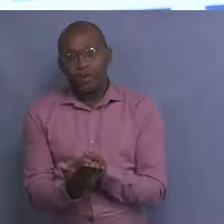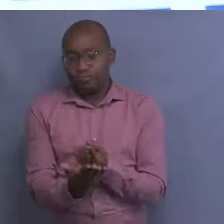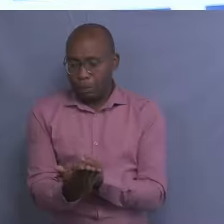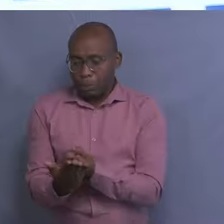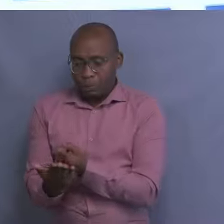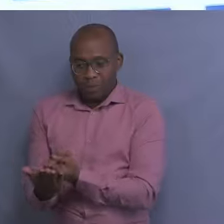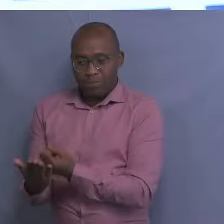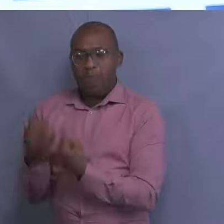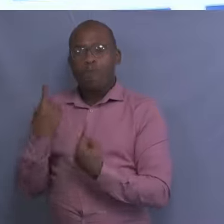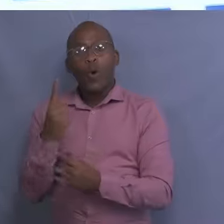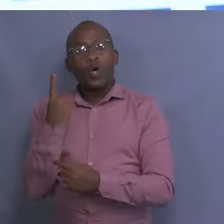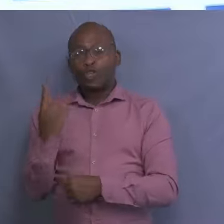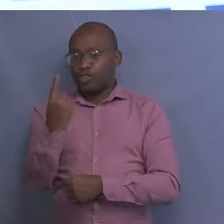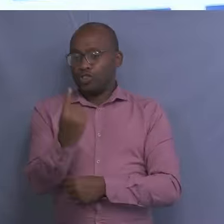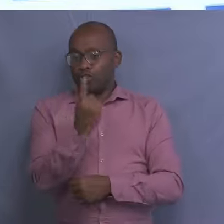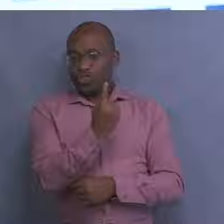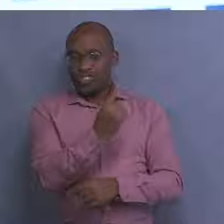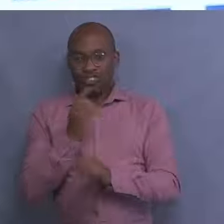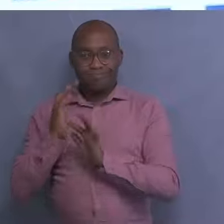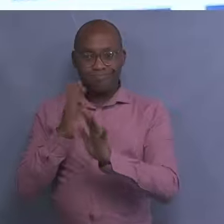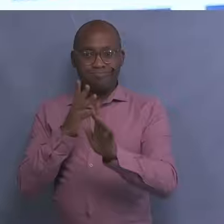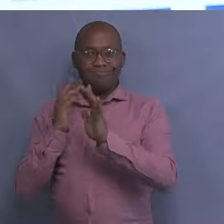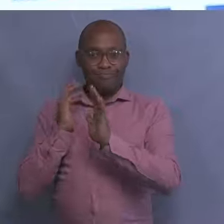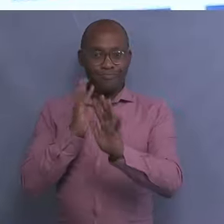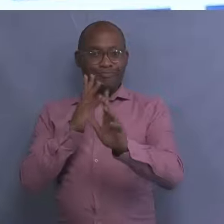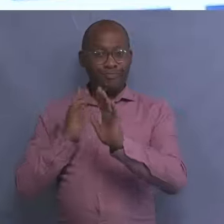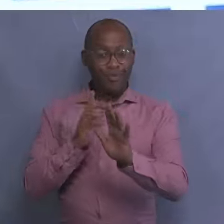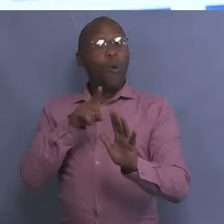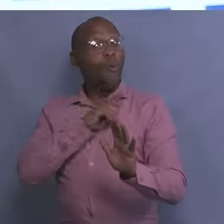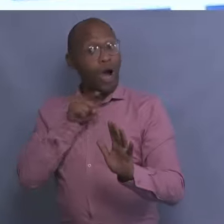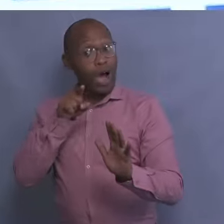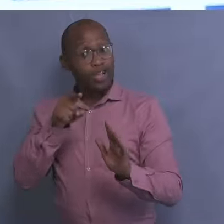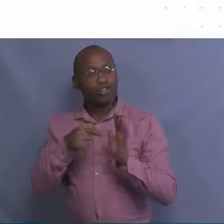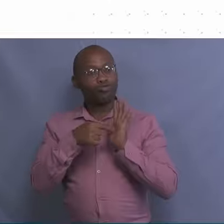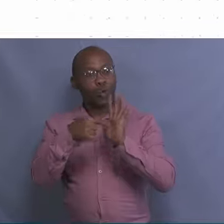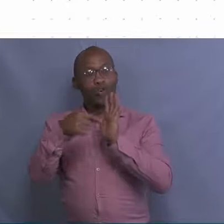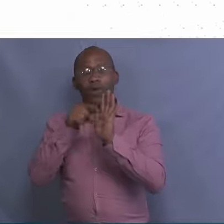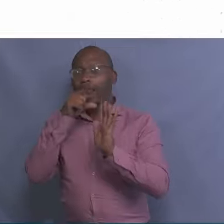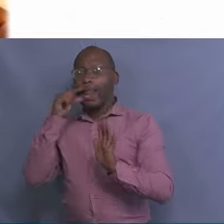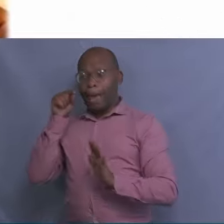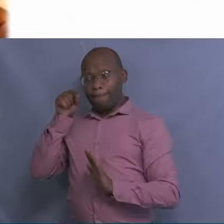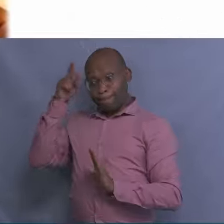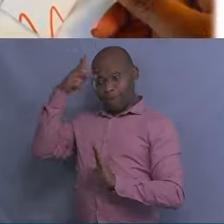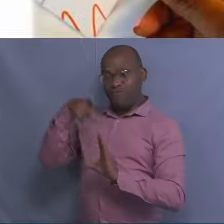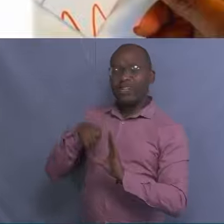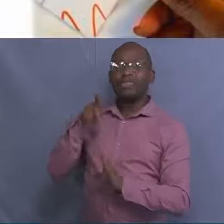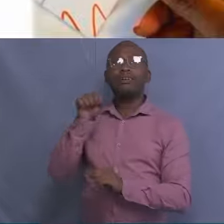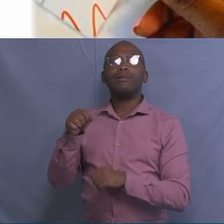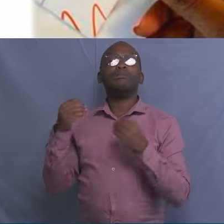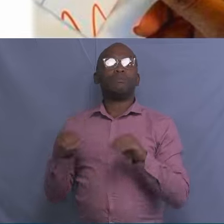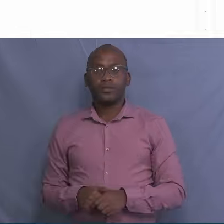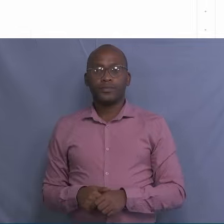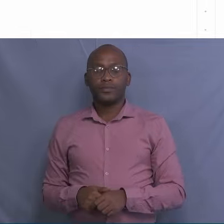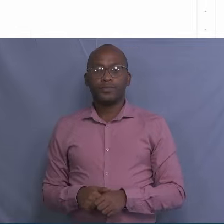are promoting a professional image for the business. Let's move on to the next slide, grade